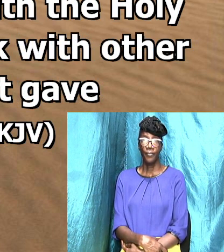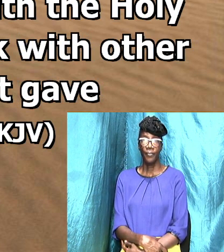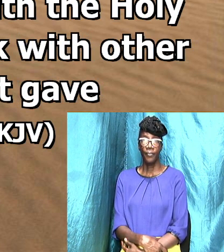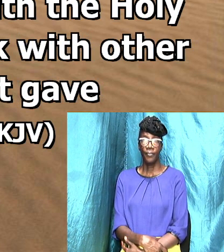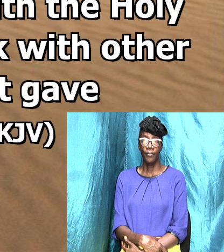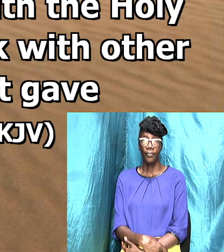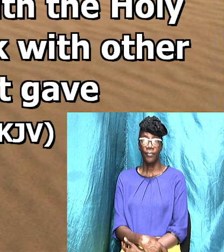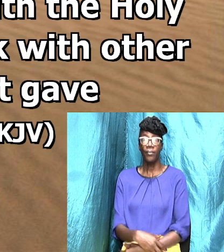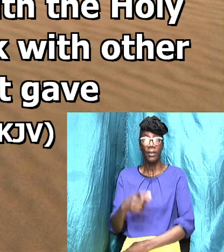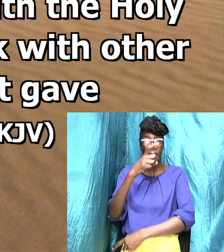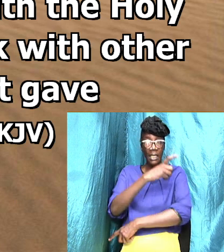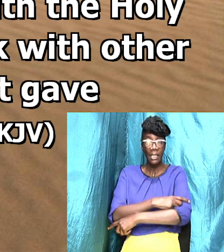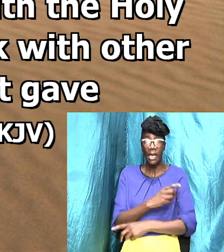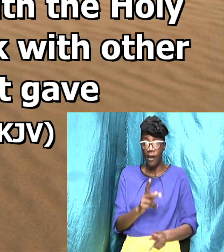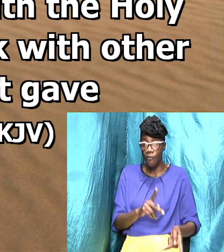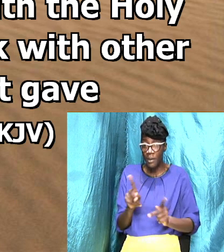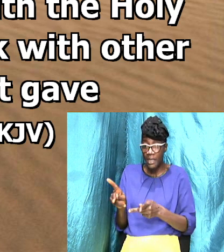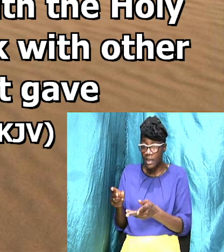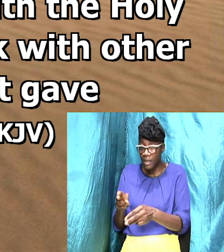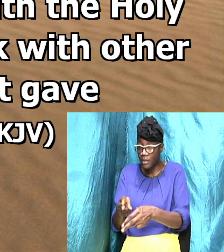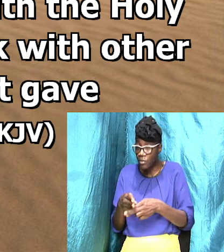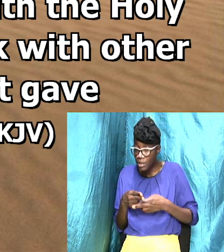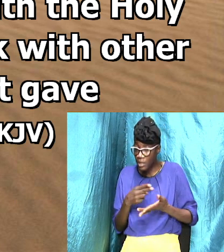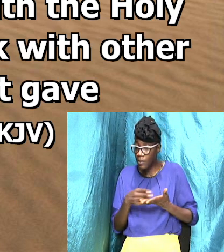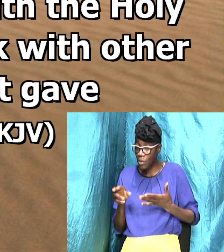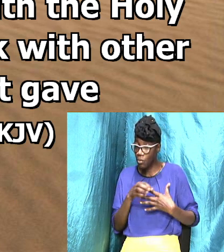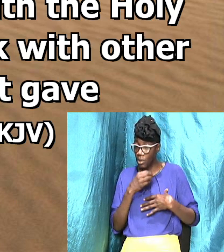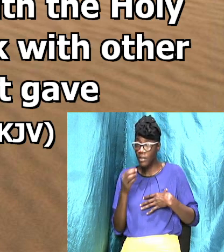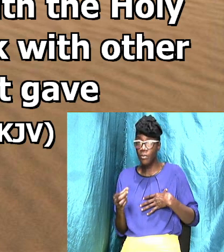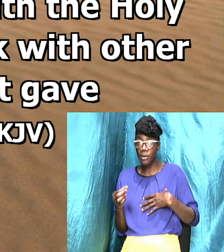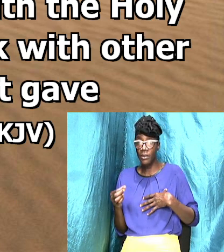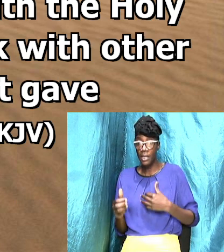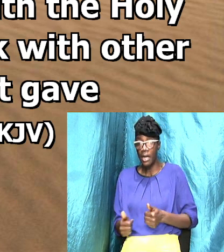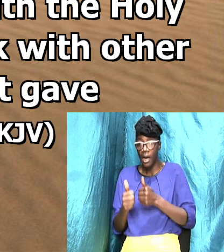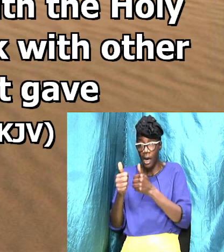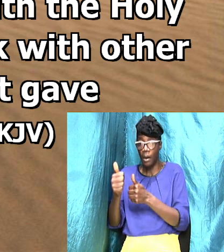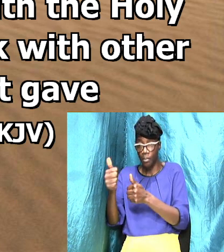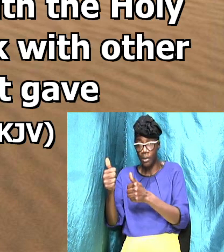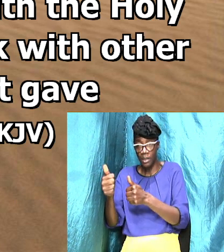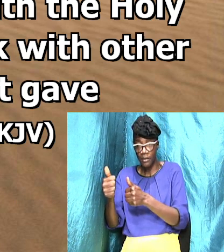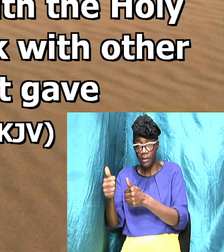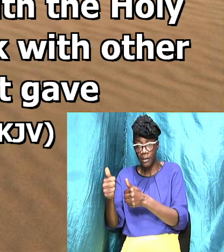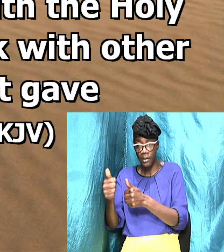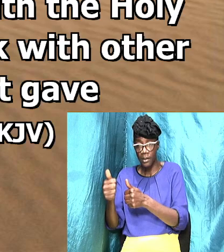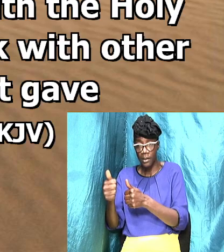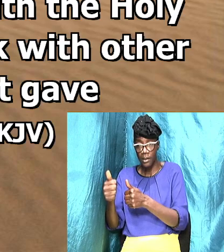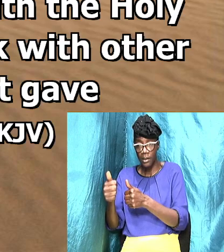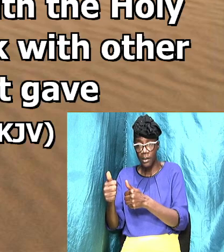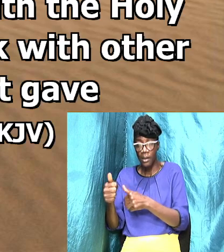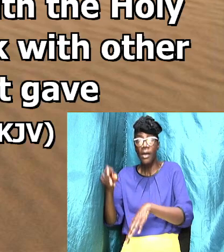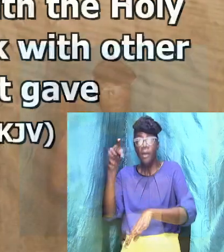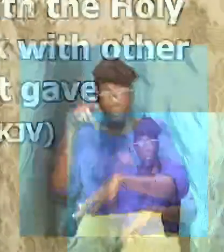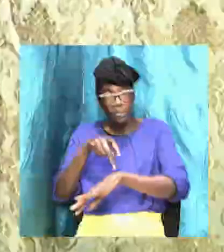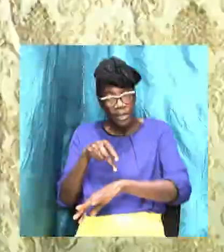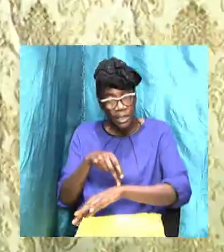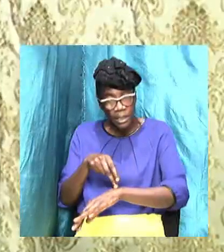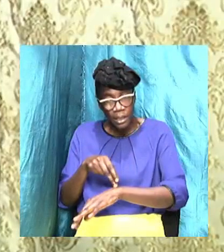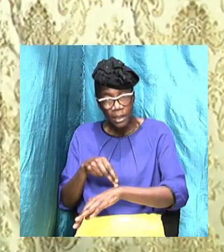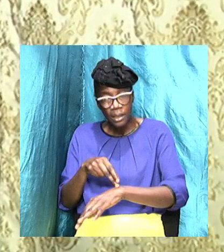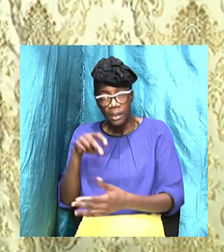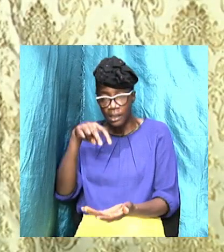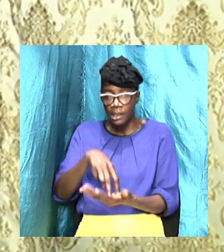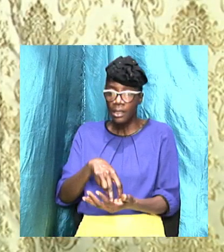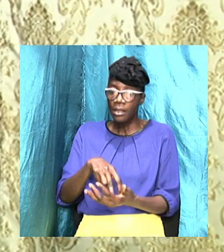So on the day of Pentecost, they received the Holy Spirit. The Apostle Paul, the Apostle Peter got up and